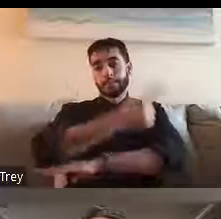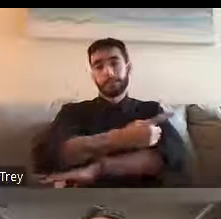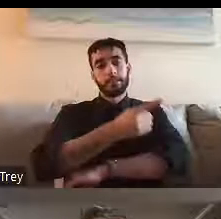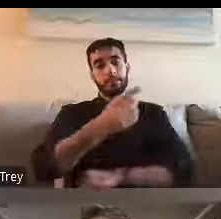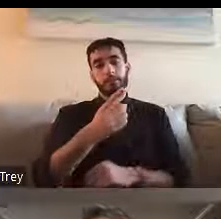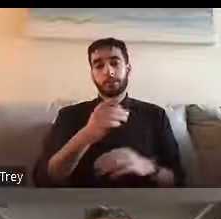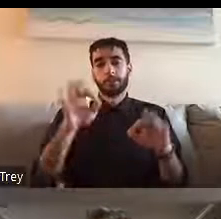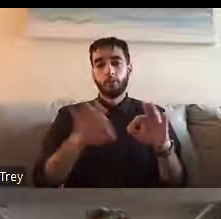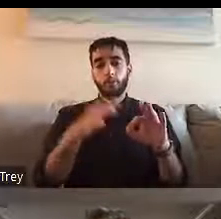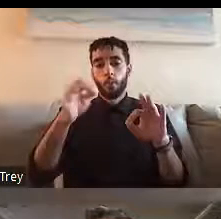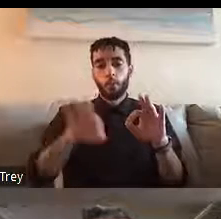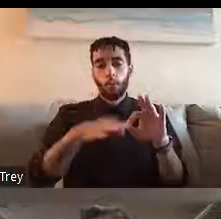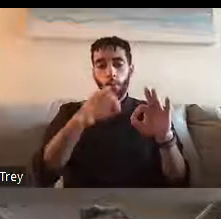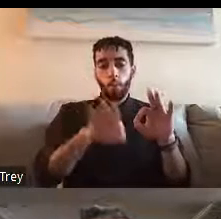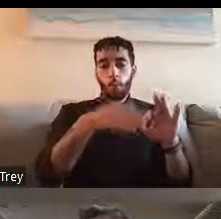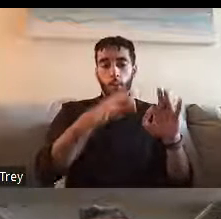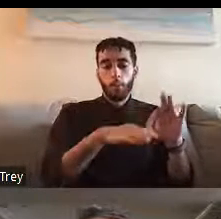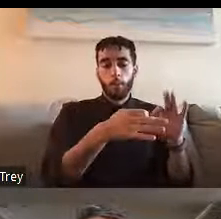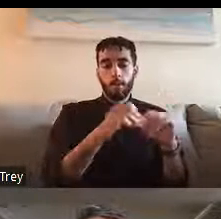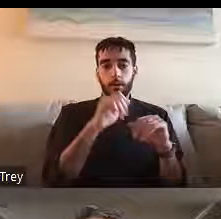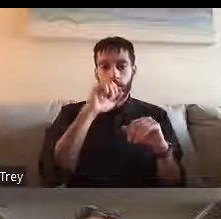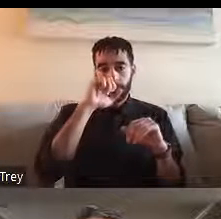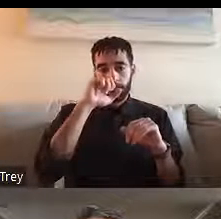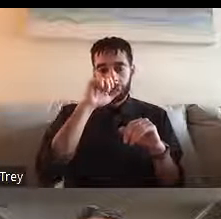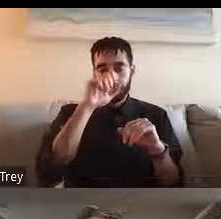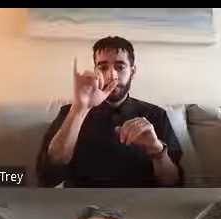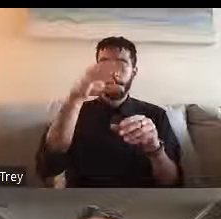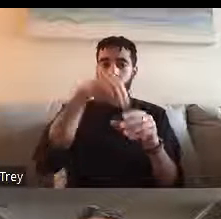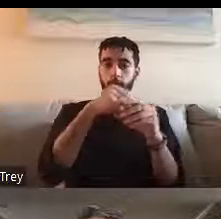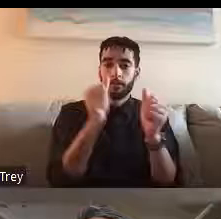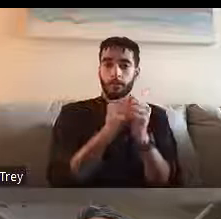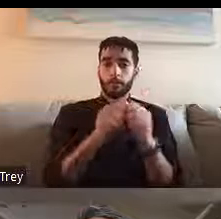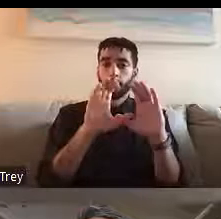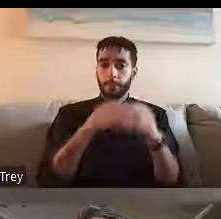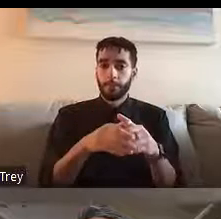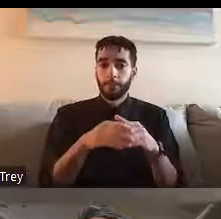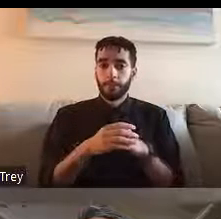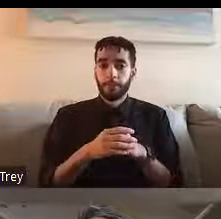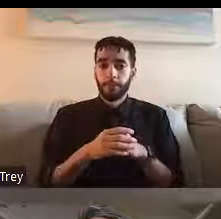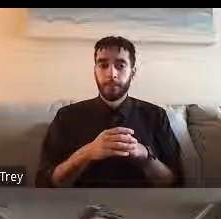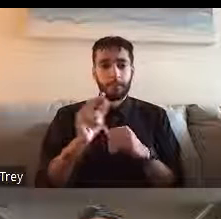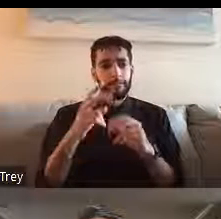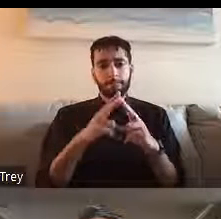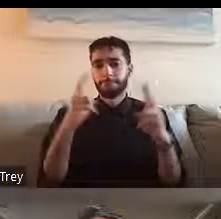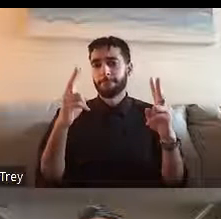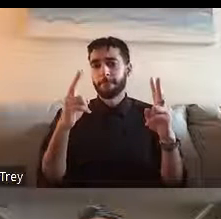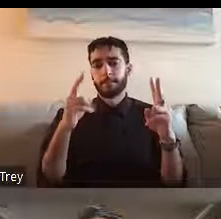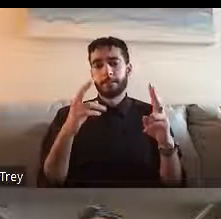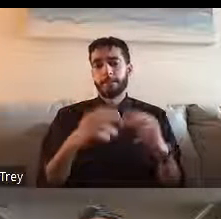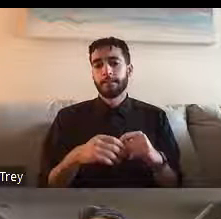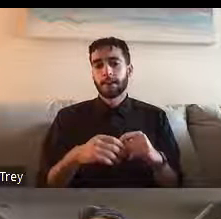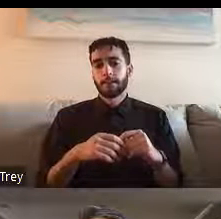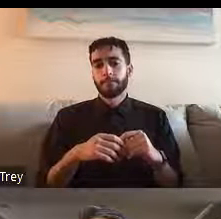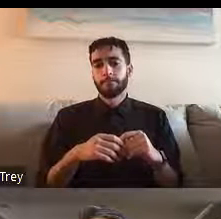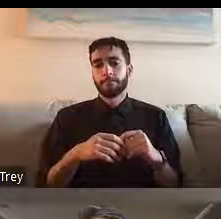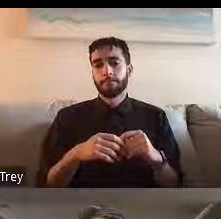sewing and be part of the group. The personnel of Providence are very professional and capacity